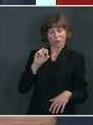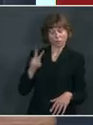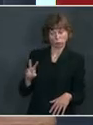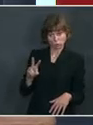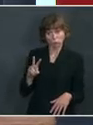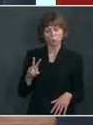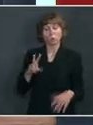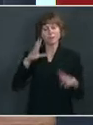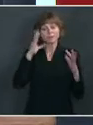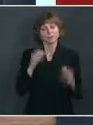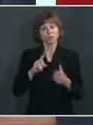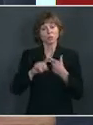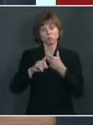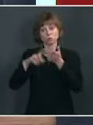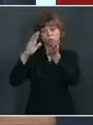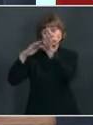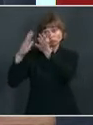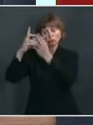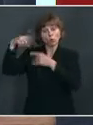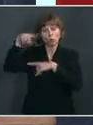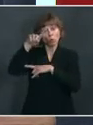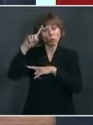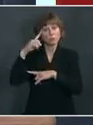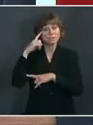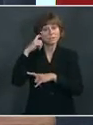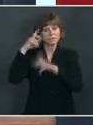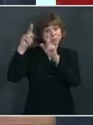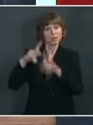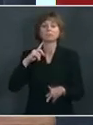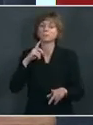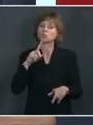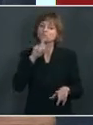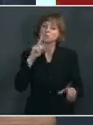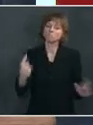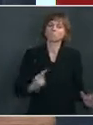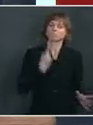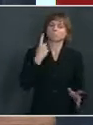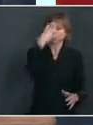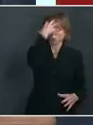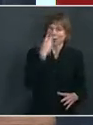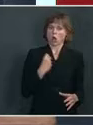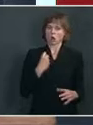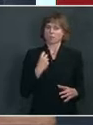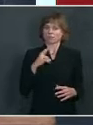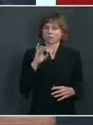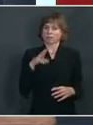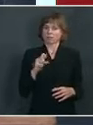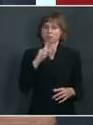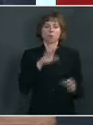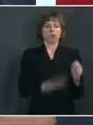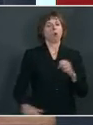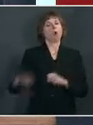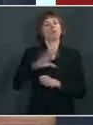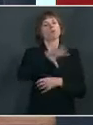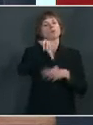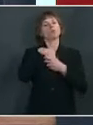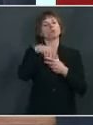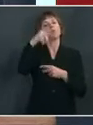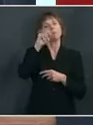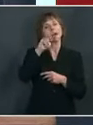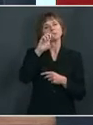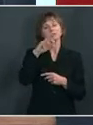release Sheikh and the other suspects is an affront to terrorism victims everywhere, including in Pakistan. We